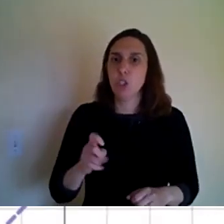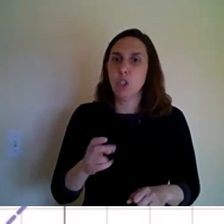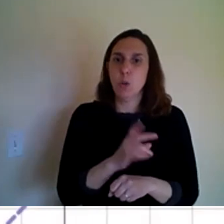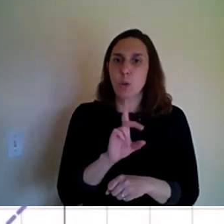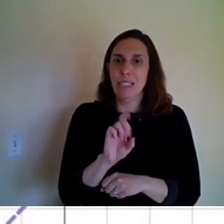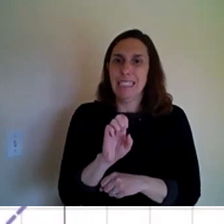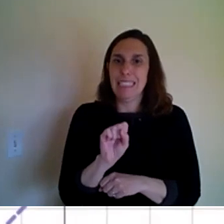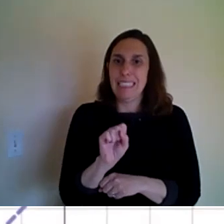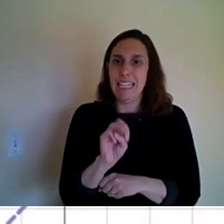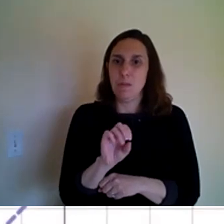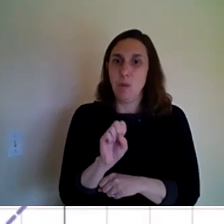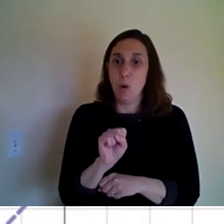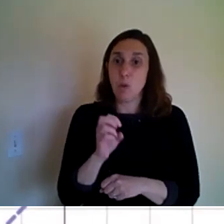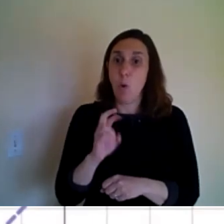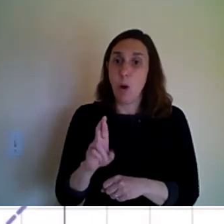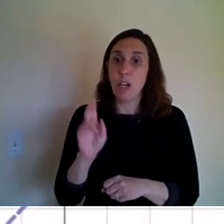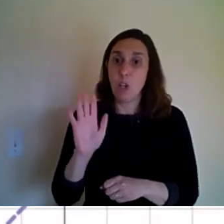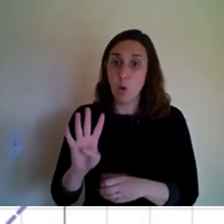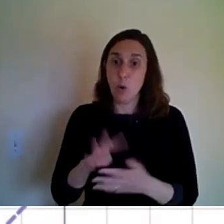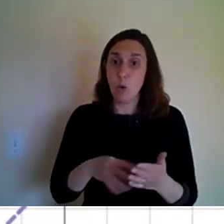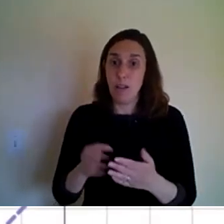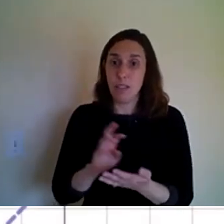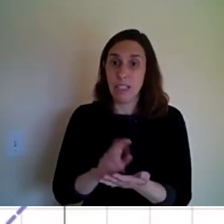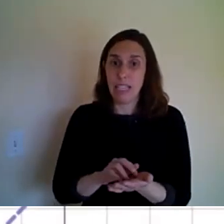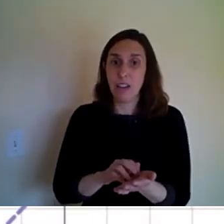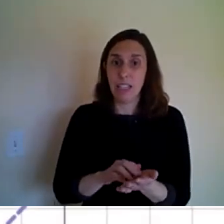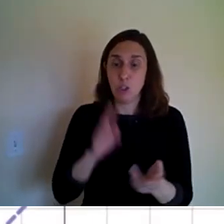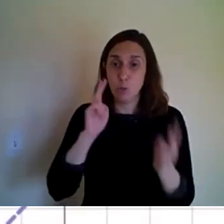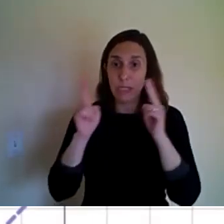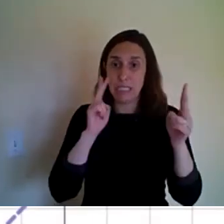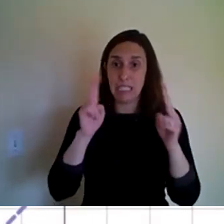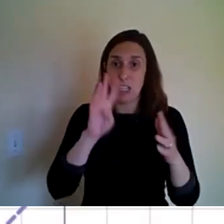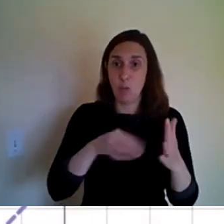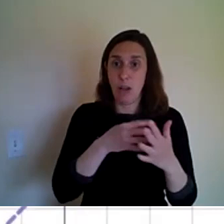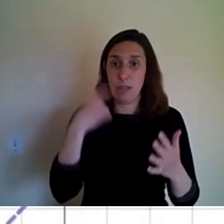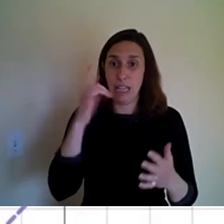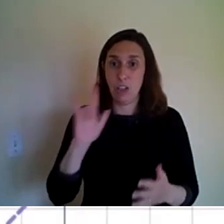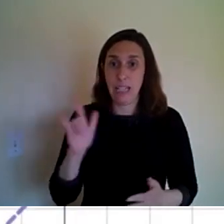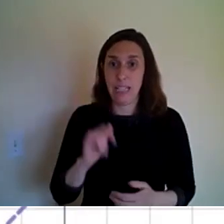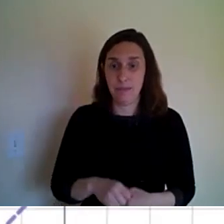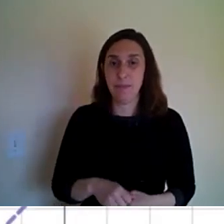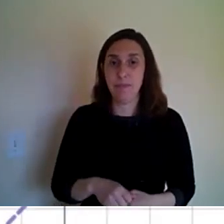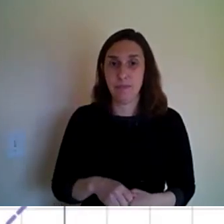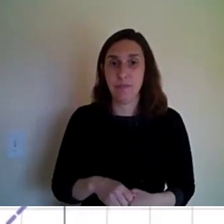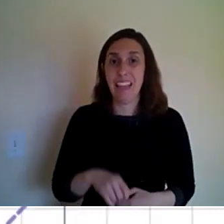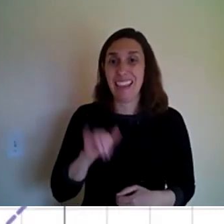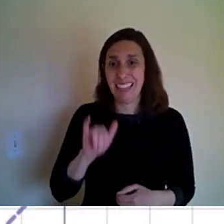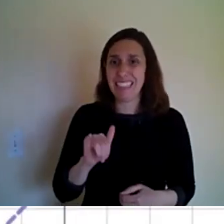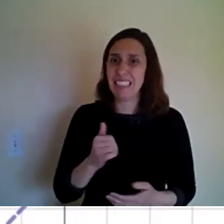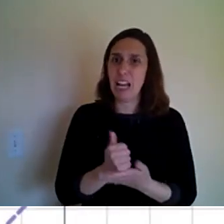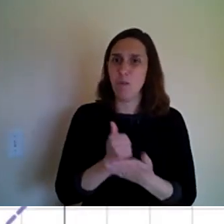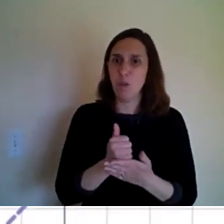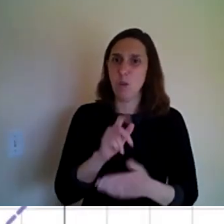graphing calculator to look at some of the functions and the inverses to make sure things are working. And this becomes a very useful